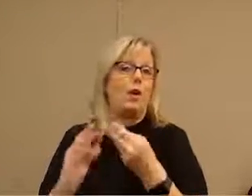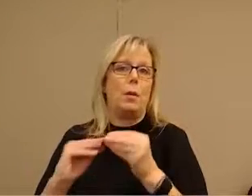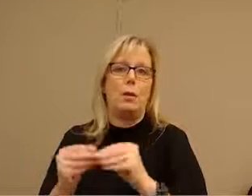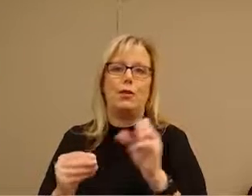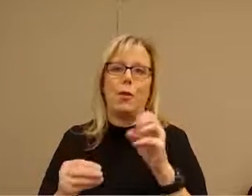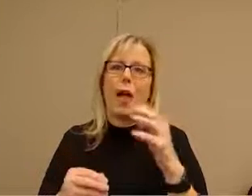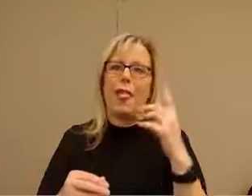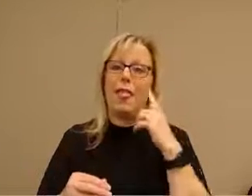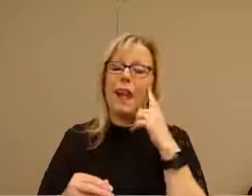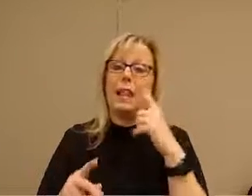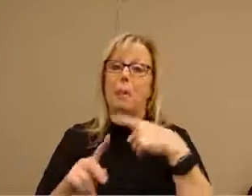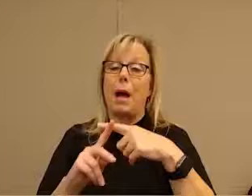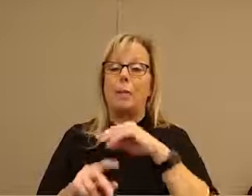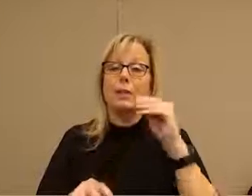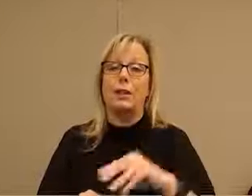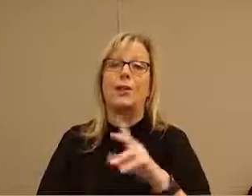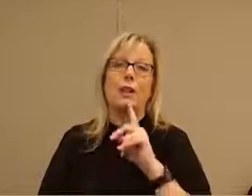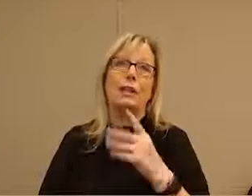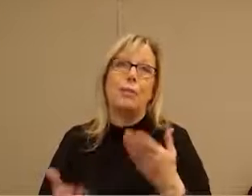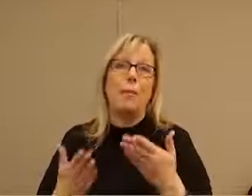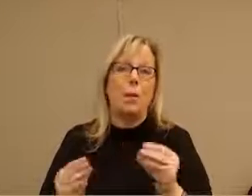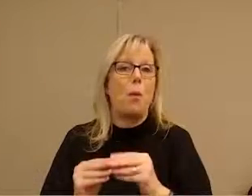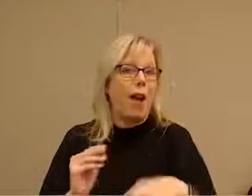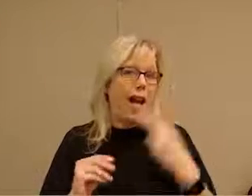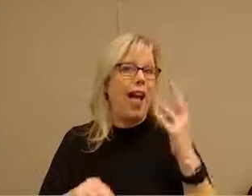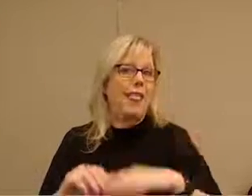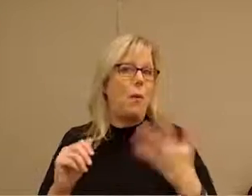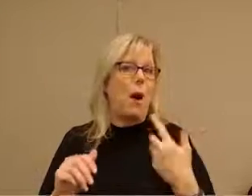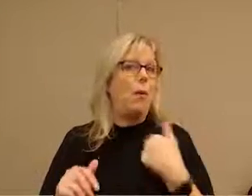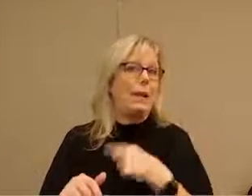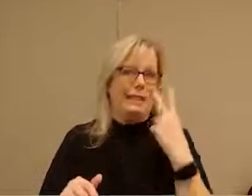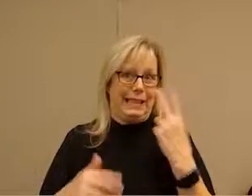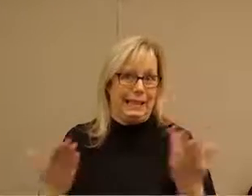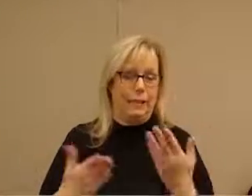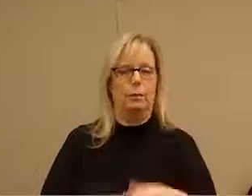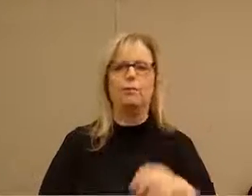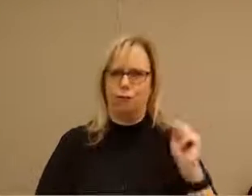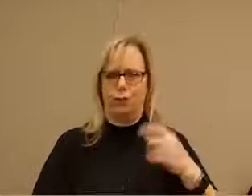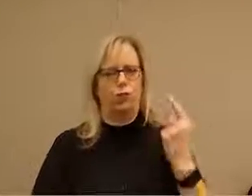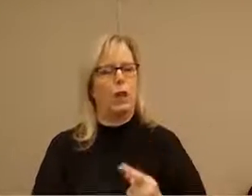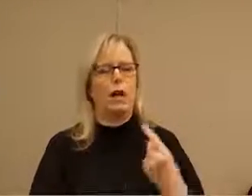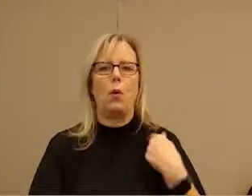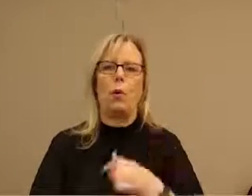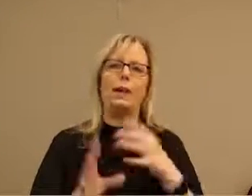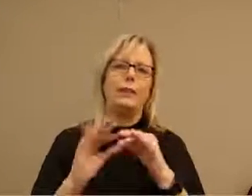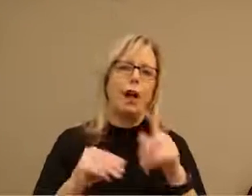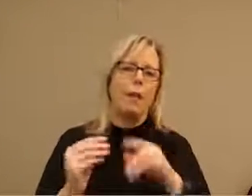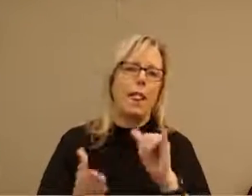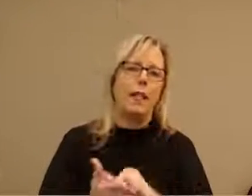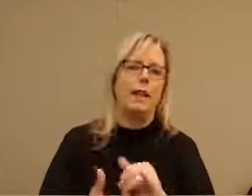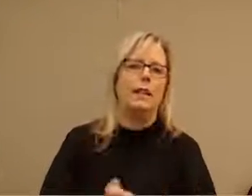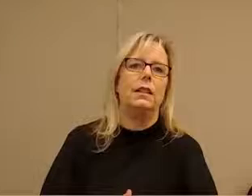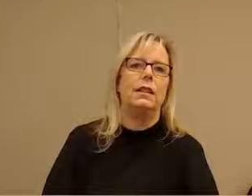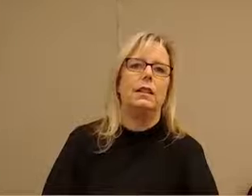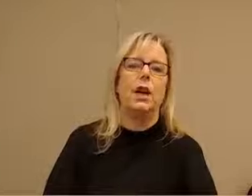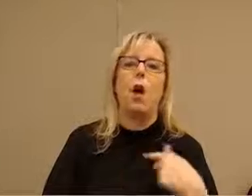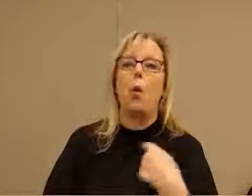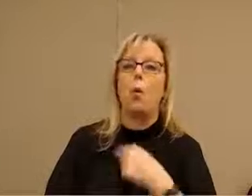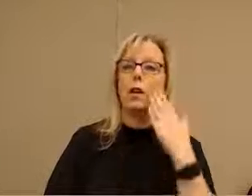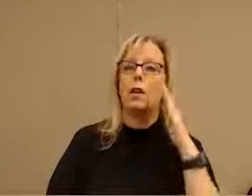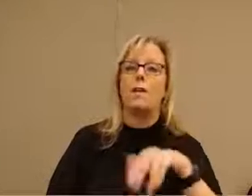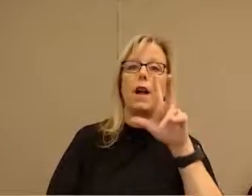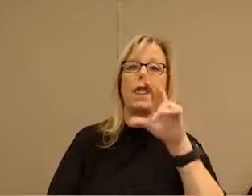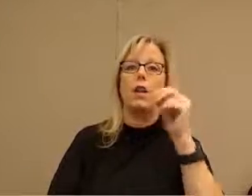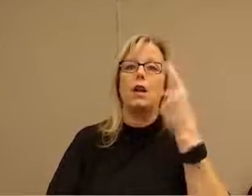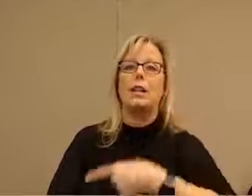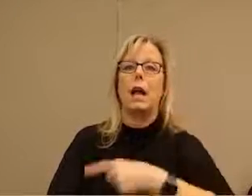think the positivity rate probably is a lot higher than what we see here. Exactly, and we keep talking about that. We know for a 30-day period,